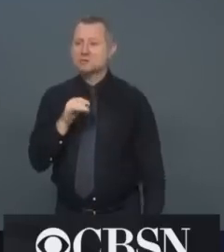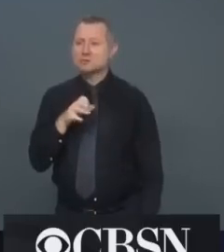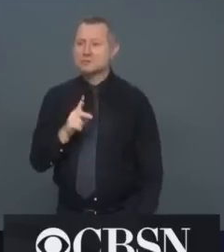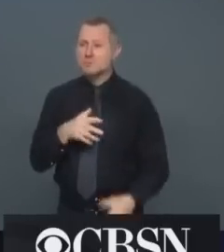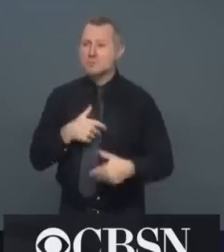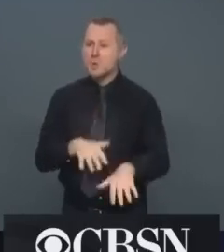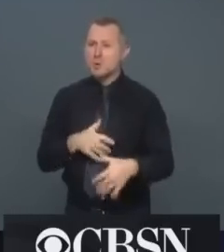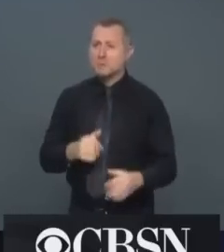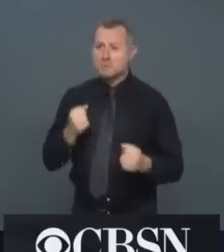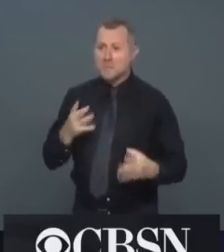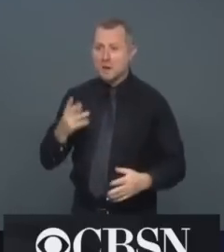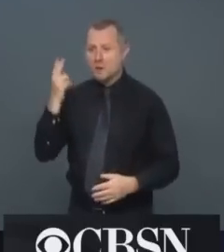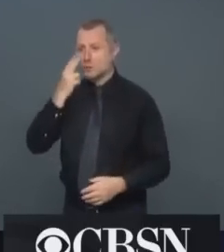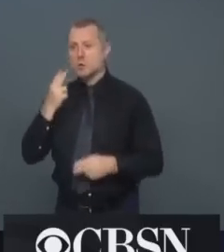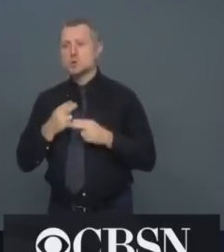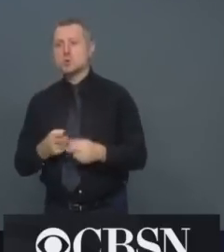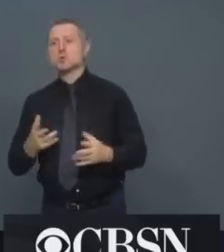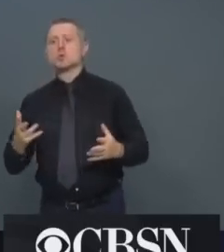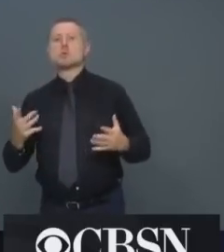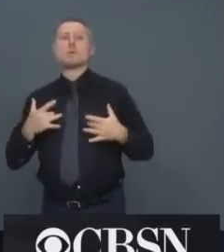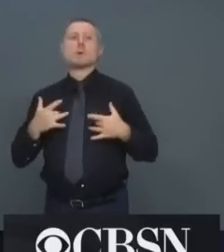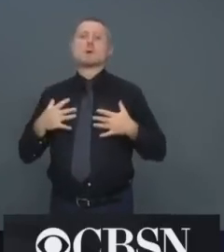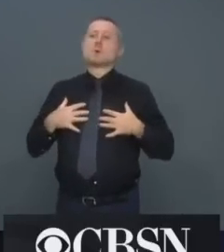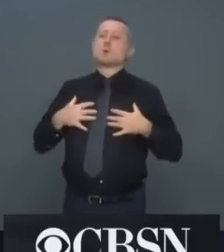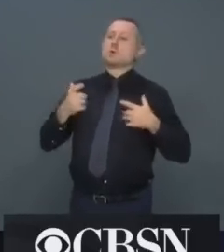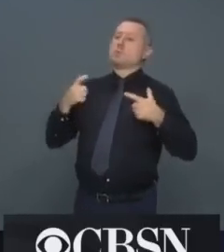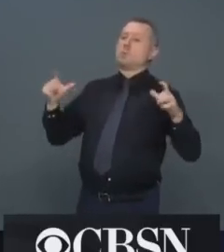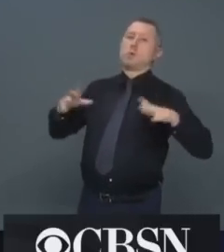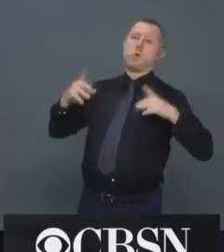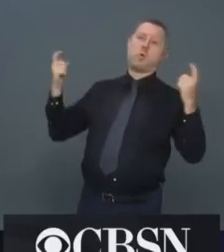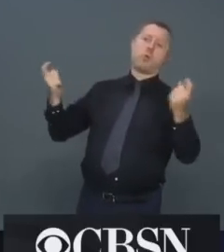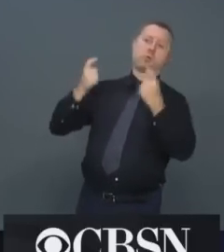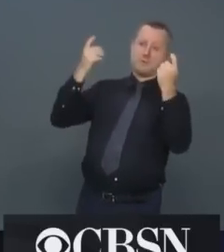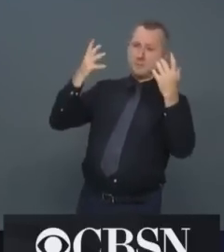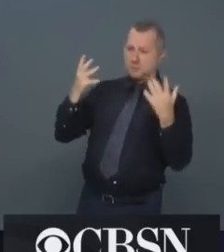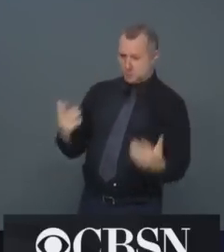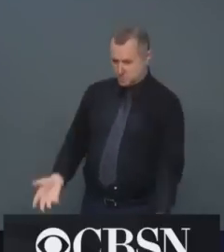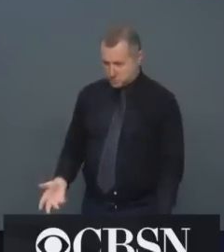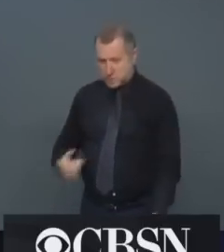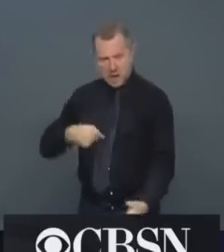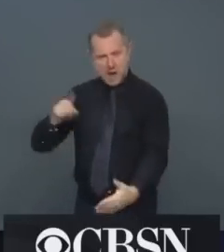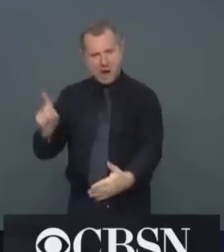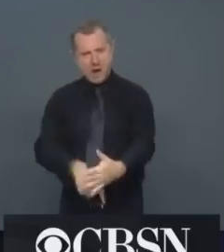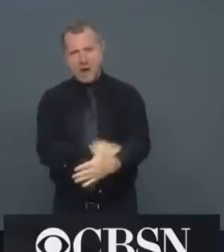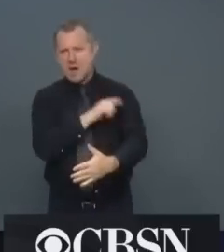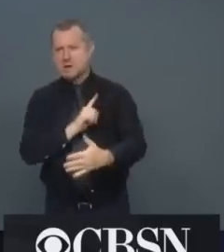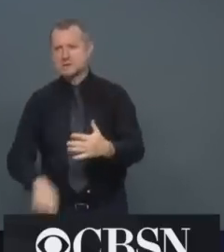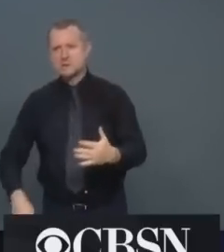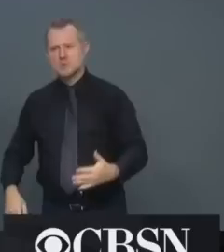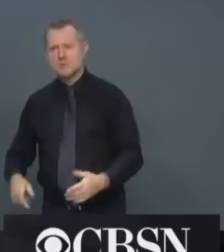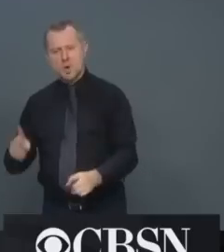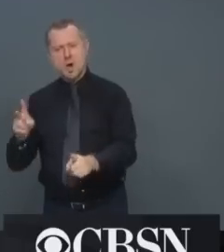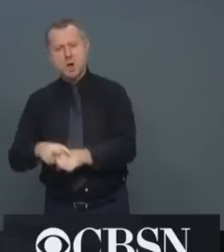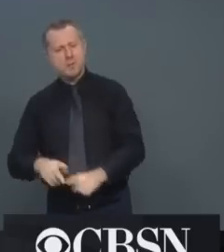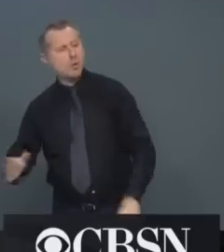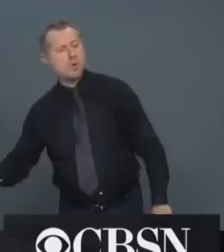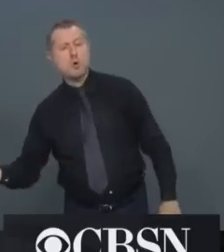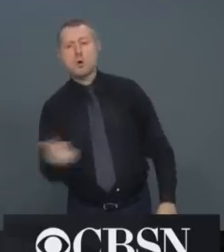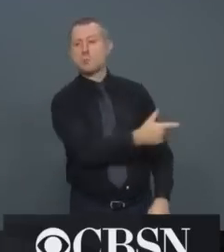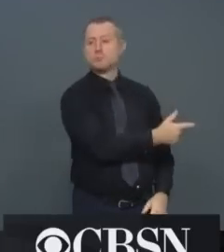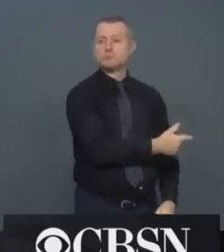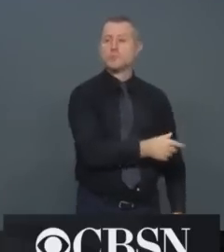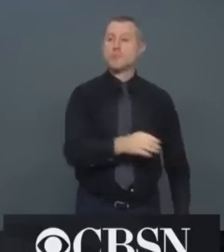holiday. So it's all across the board. Mr. Zach, with the new fancy